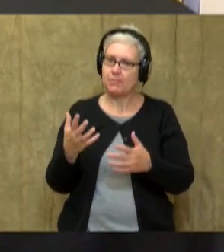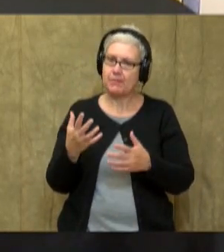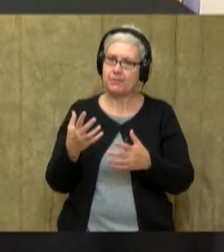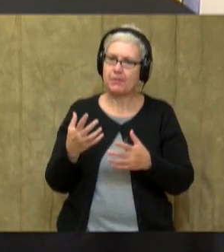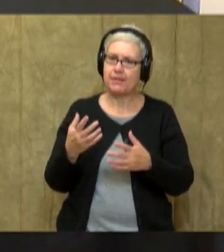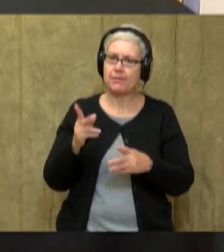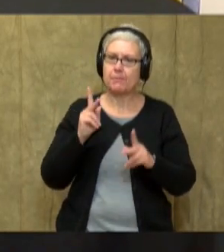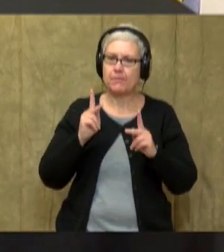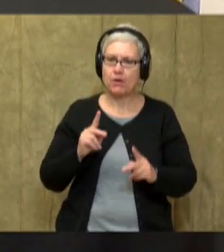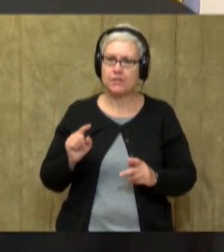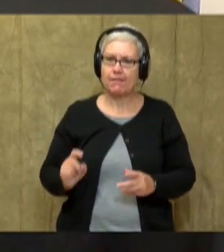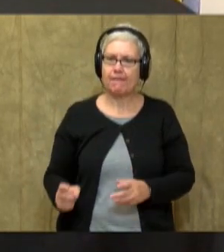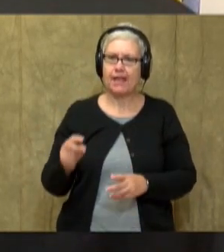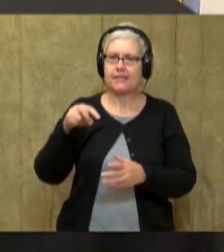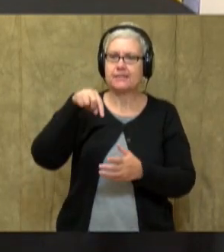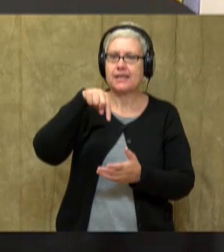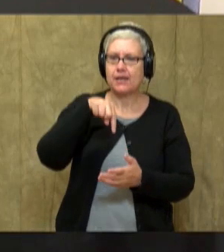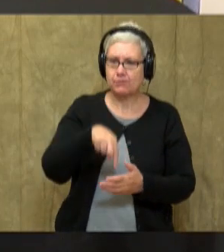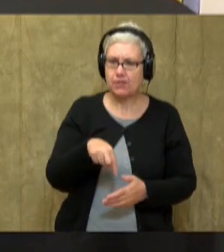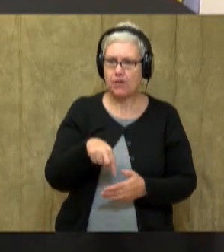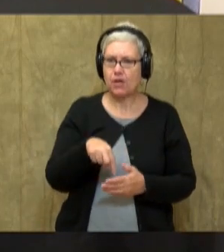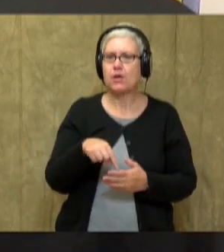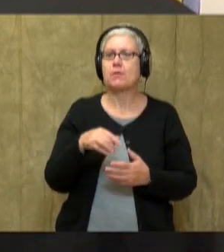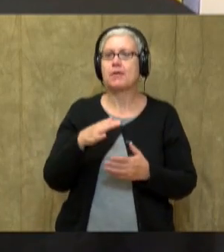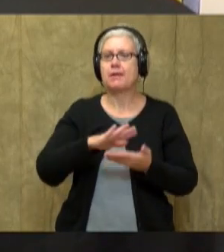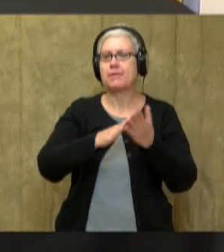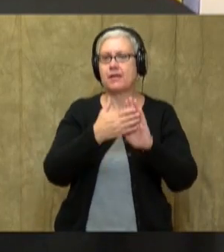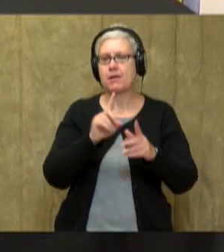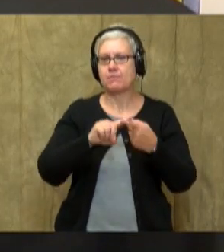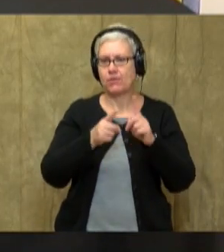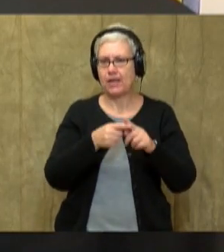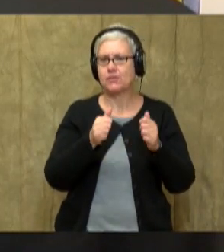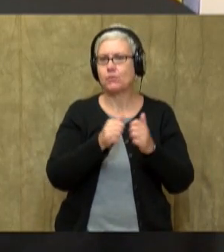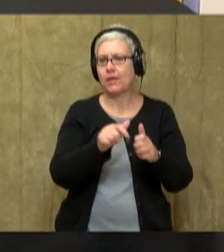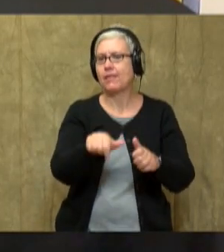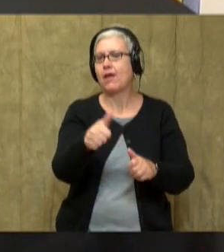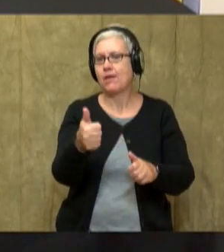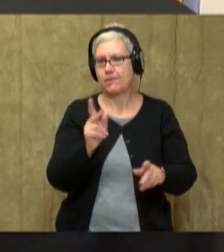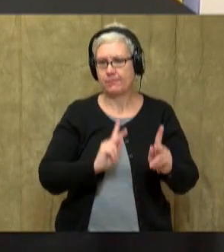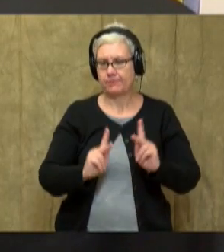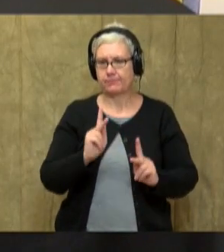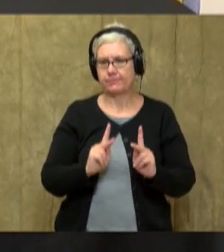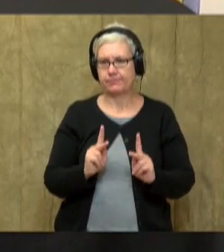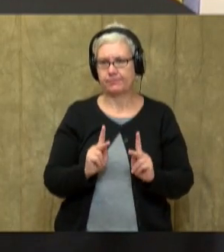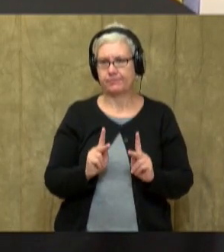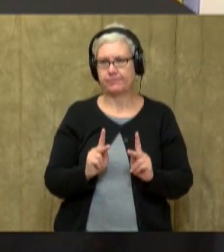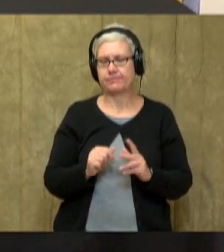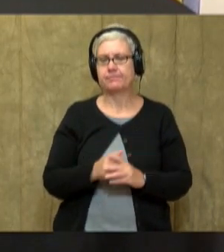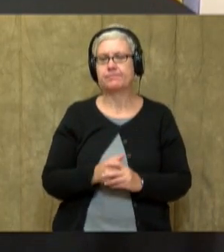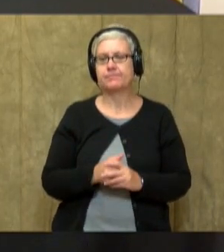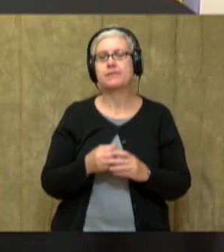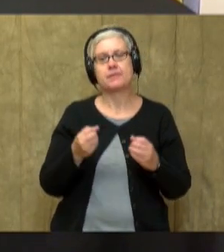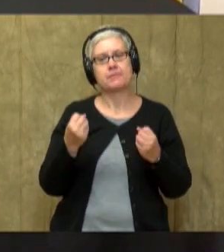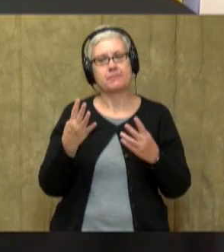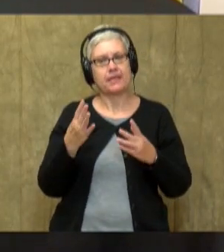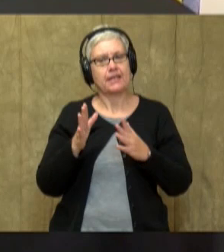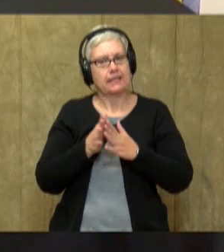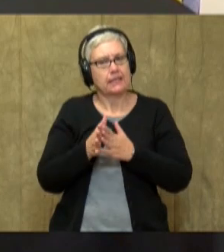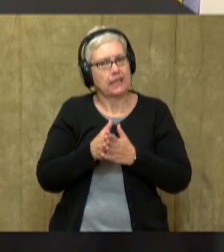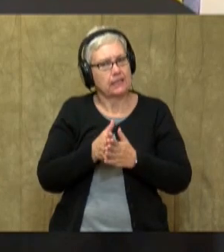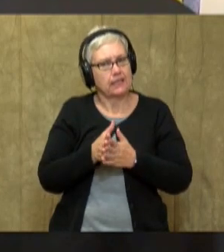reaches out, and becomes a friend to someone else. Because again, a lot of us are going to be anxious. It's going to be a very different year.